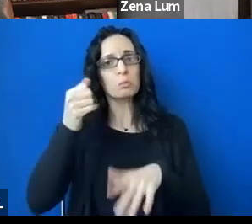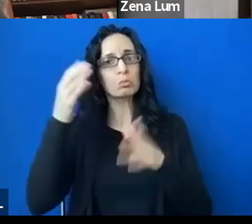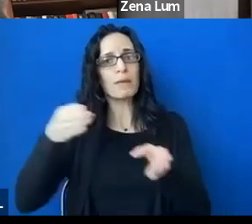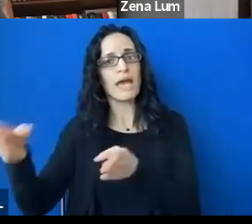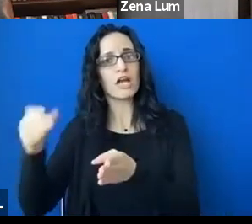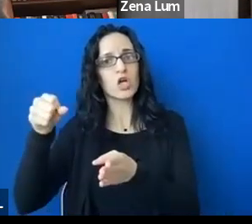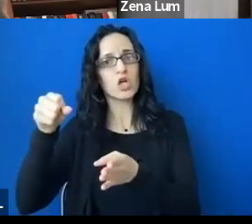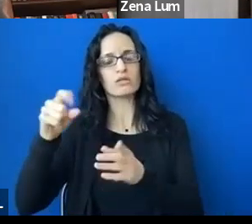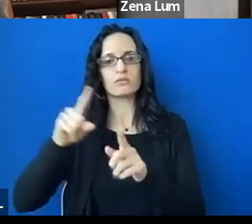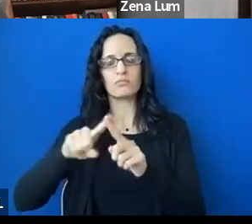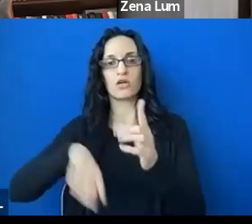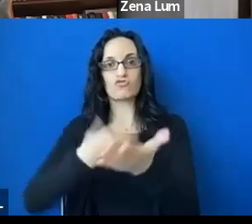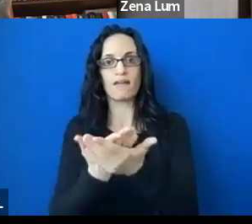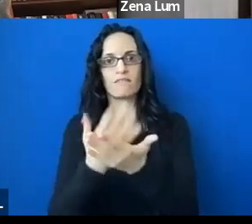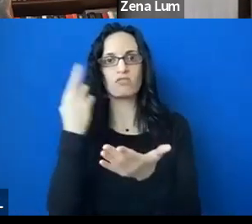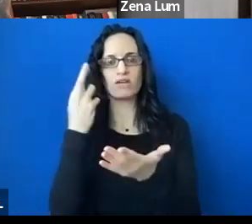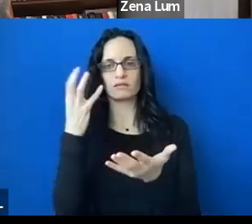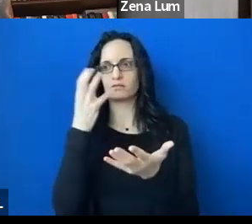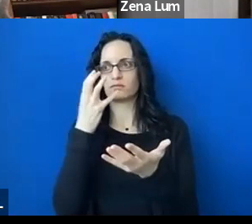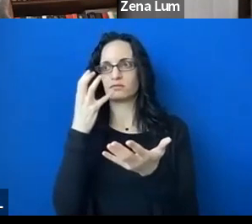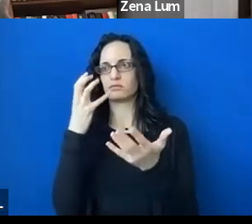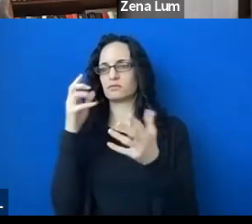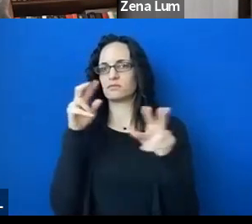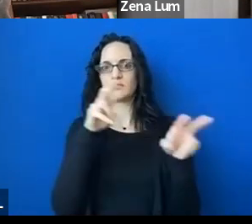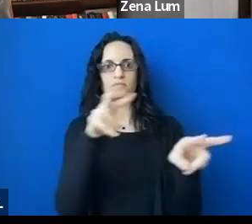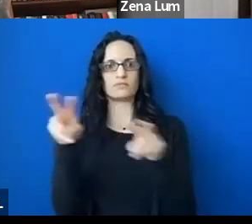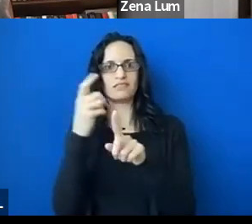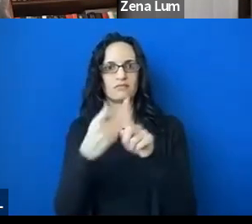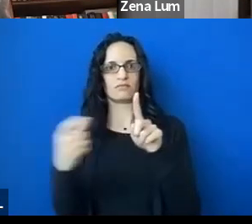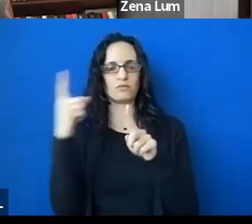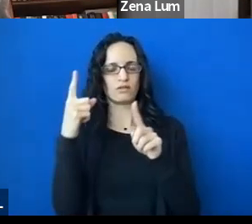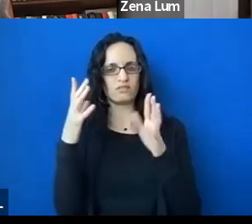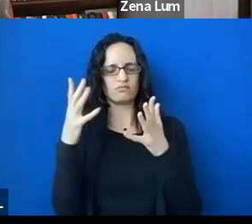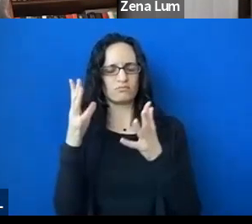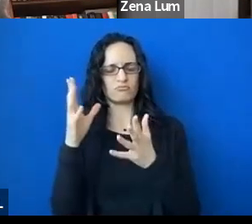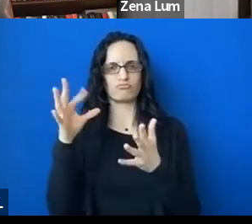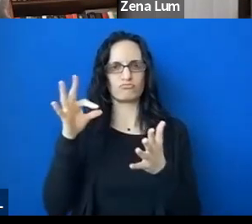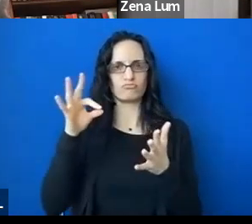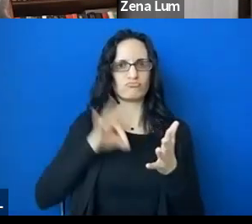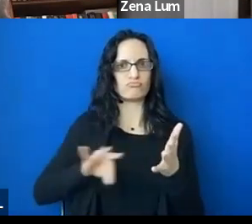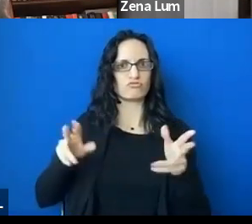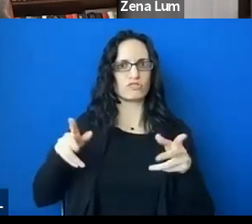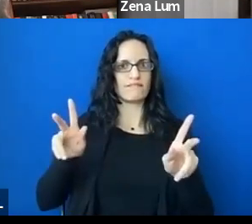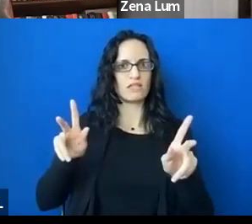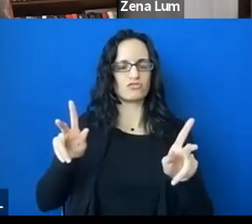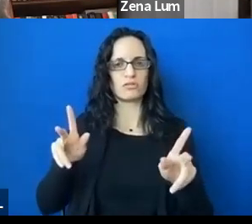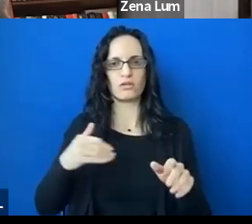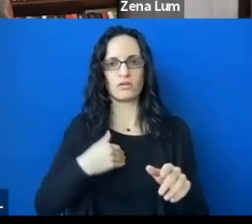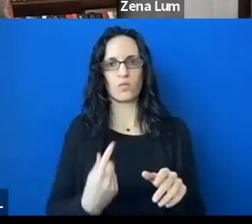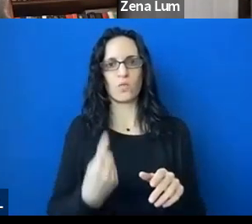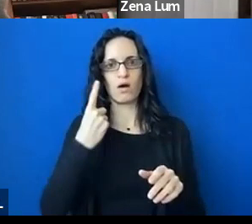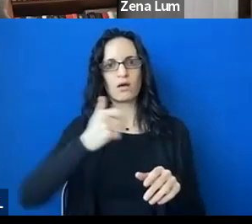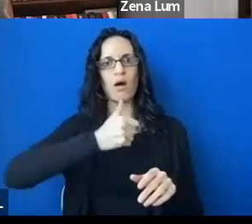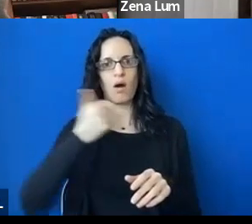realized just how privileged everyone around me at that school was. I had only one other friend